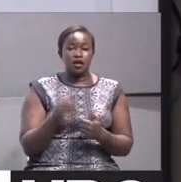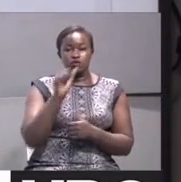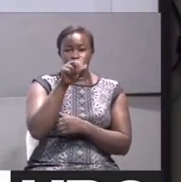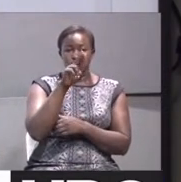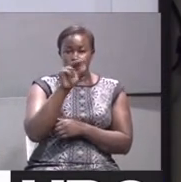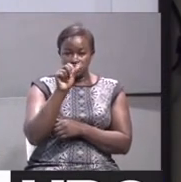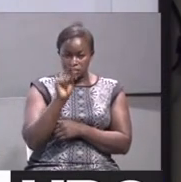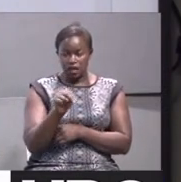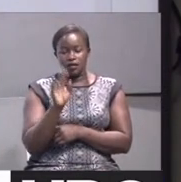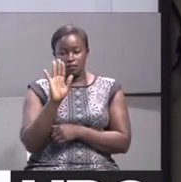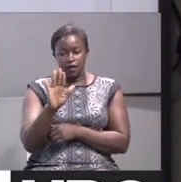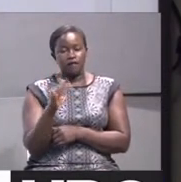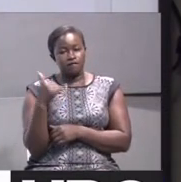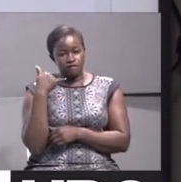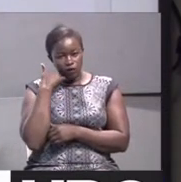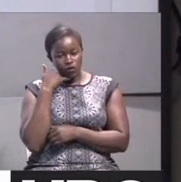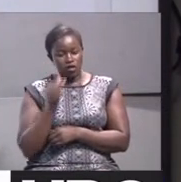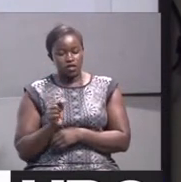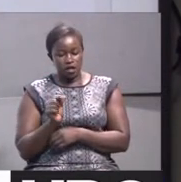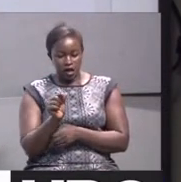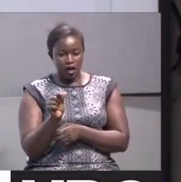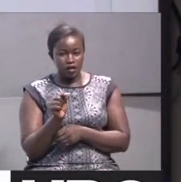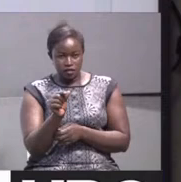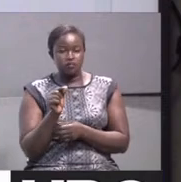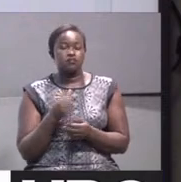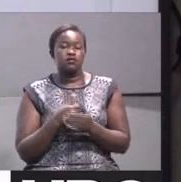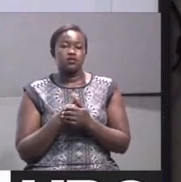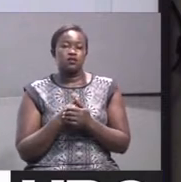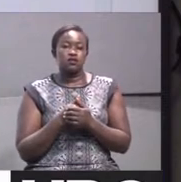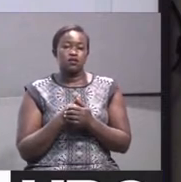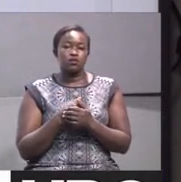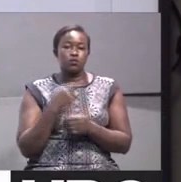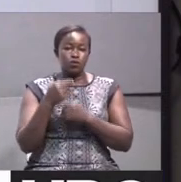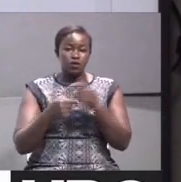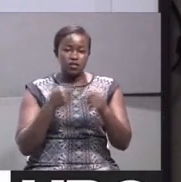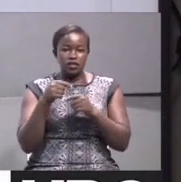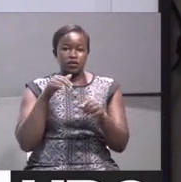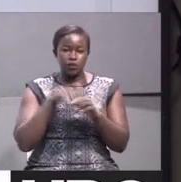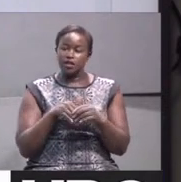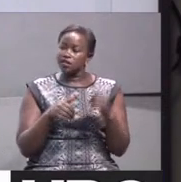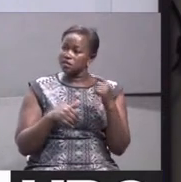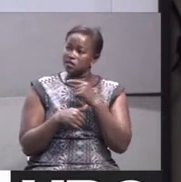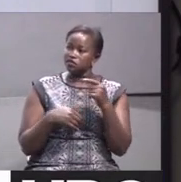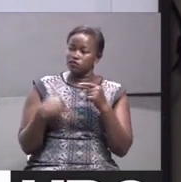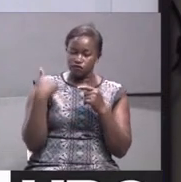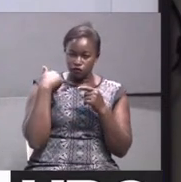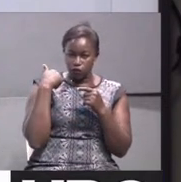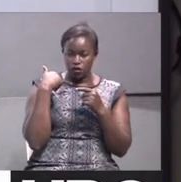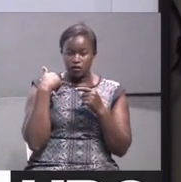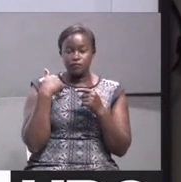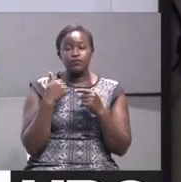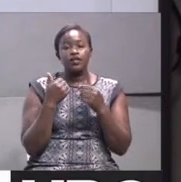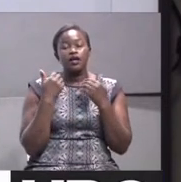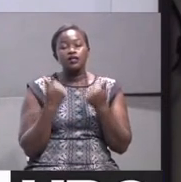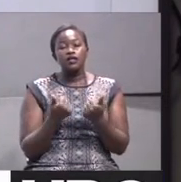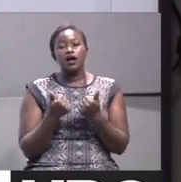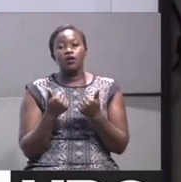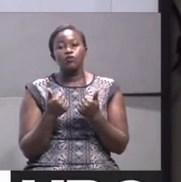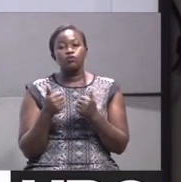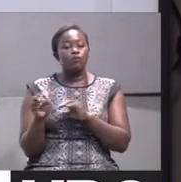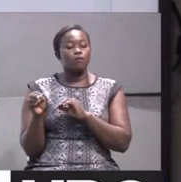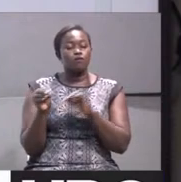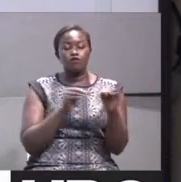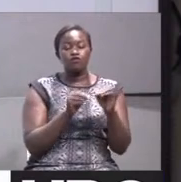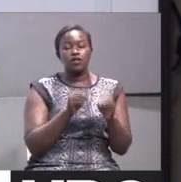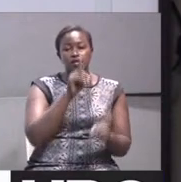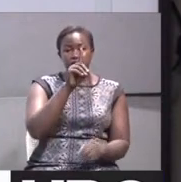number, SIM card, was still in this mobile phone and now it had changed the